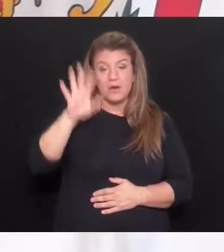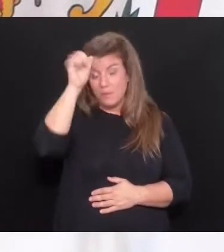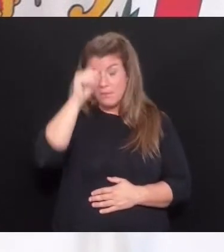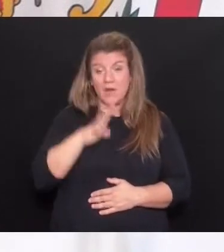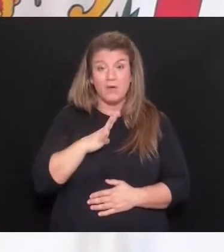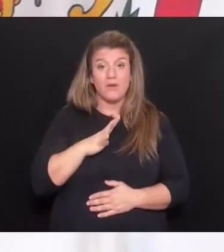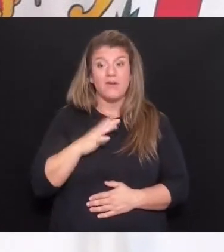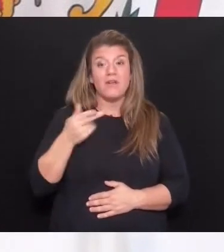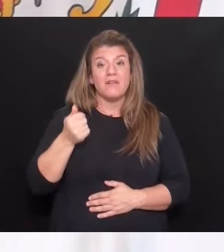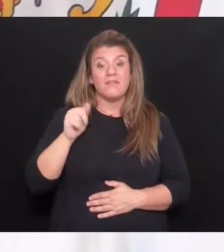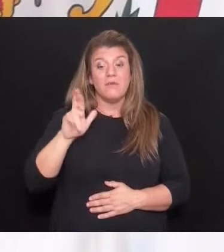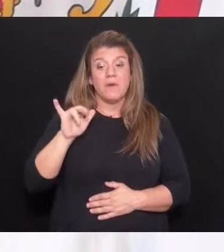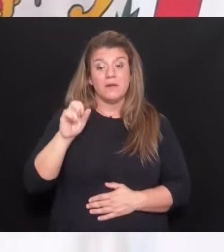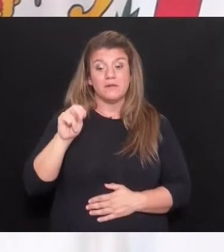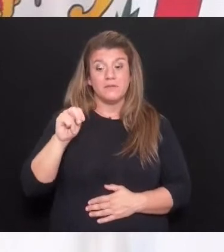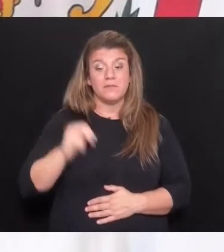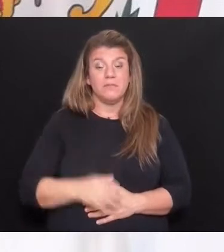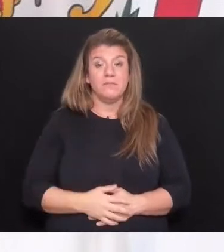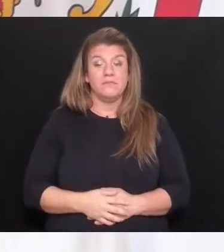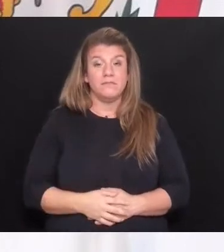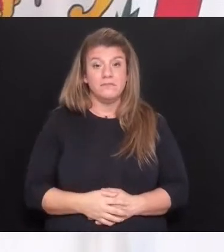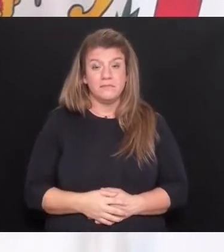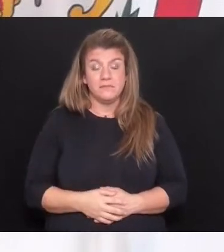male from Harrison County.